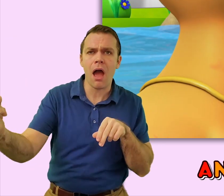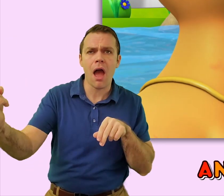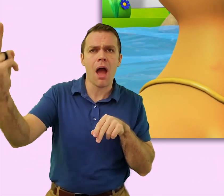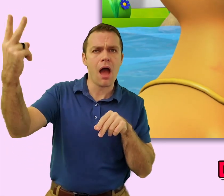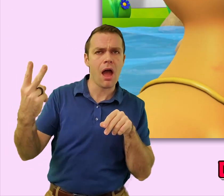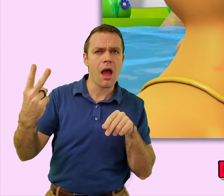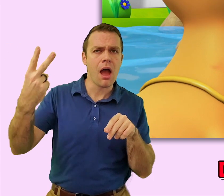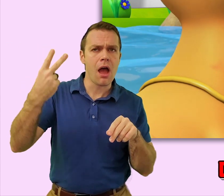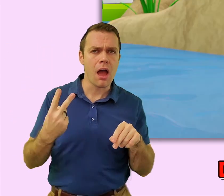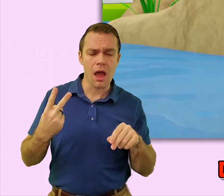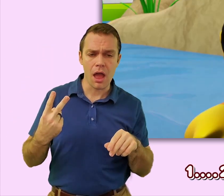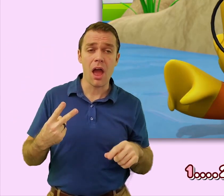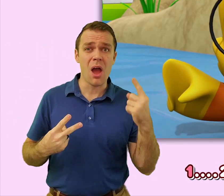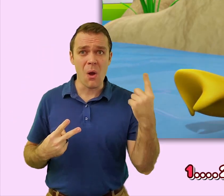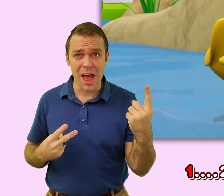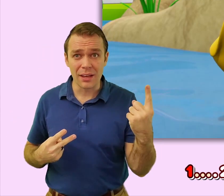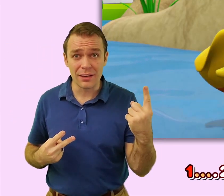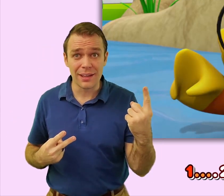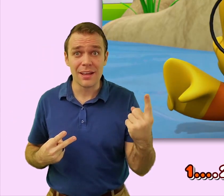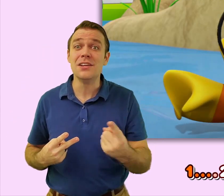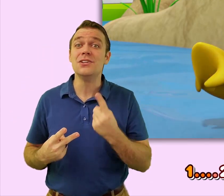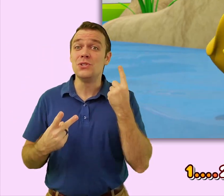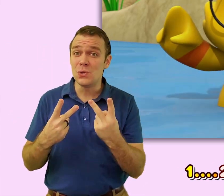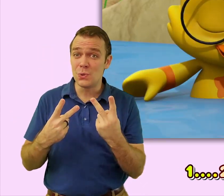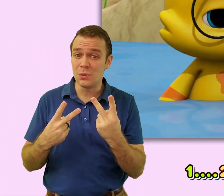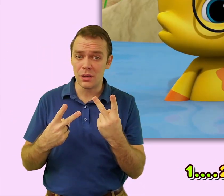only 2 little ducks came back. 1,